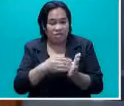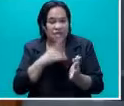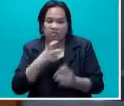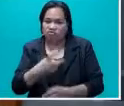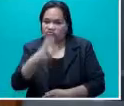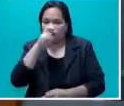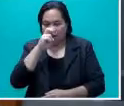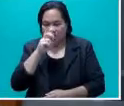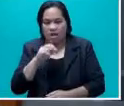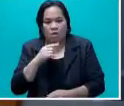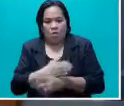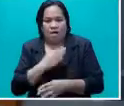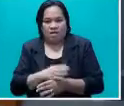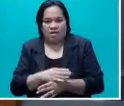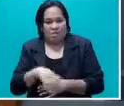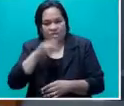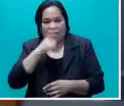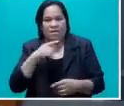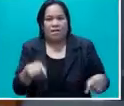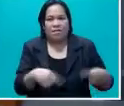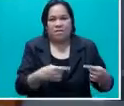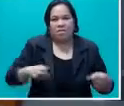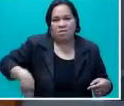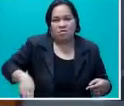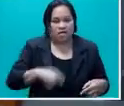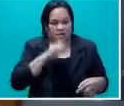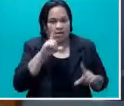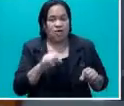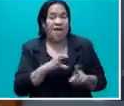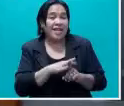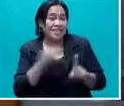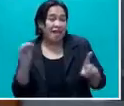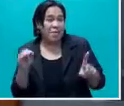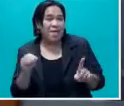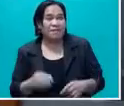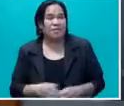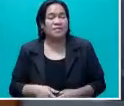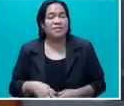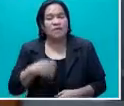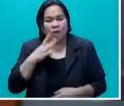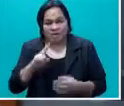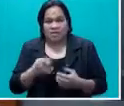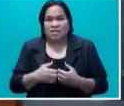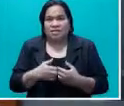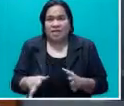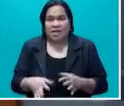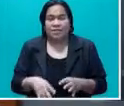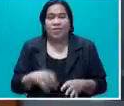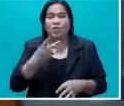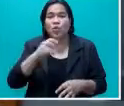restricts the work done by members of the opposition. For example, Honorable Speaker, when we started off this Parliament